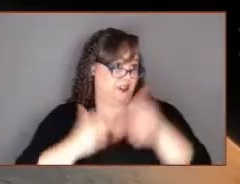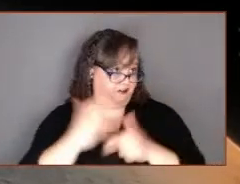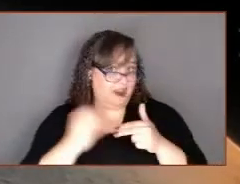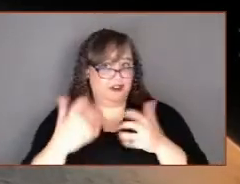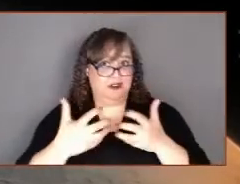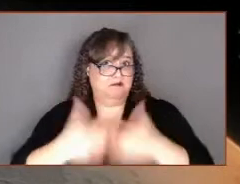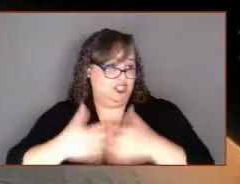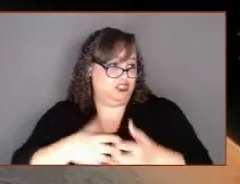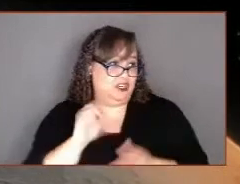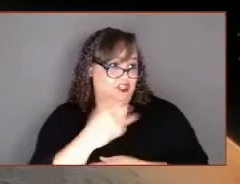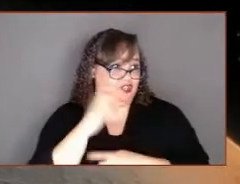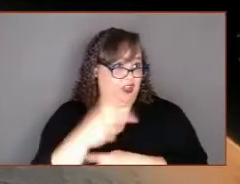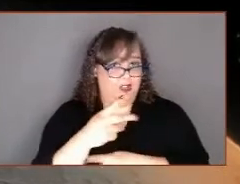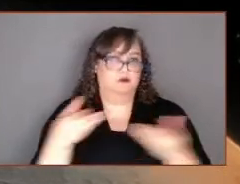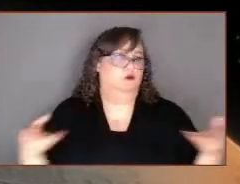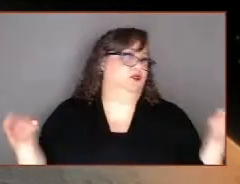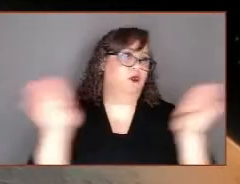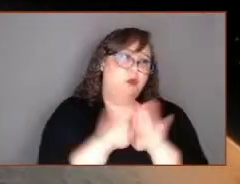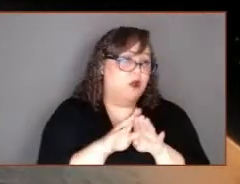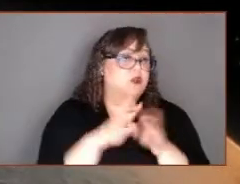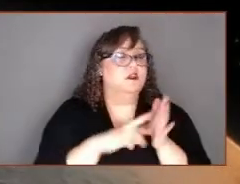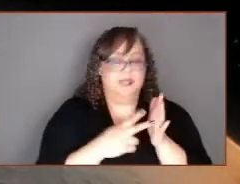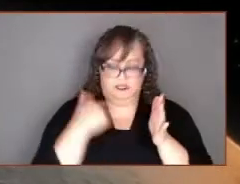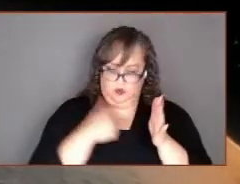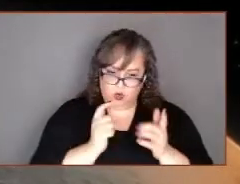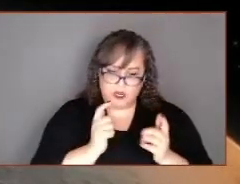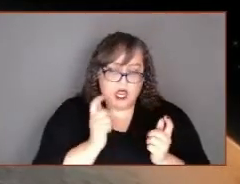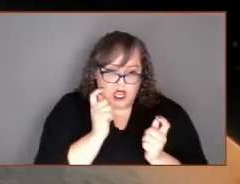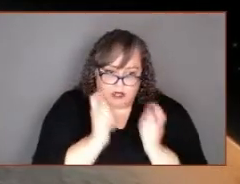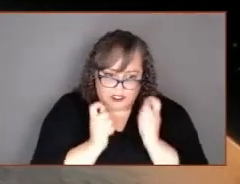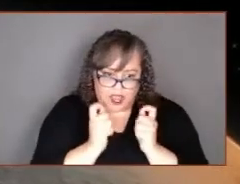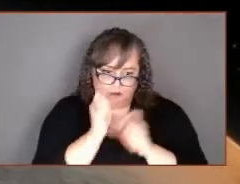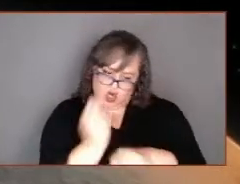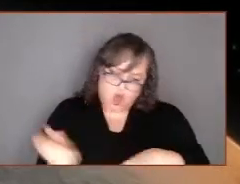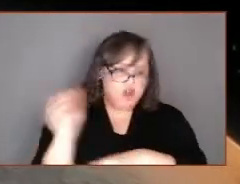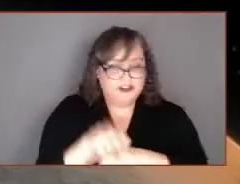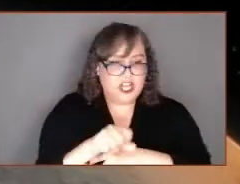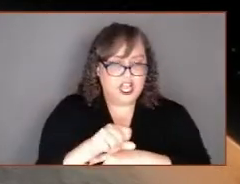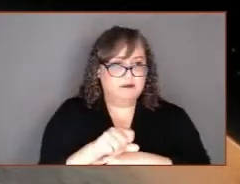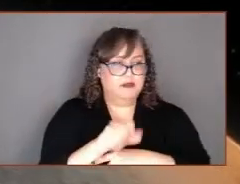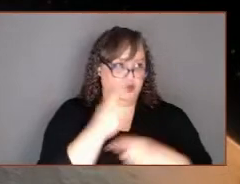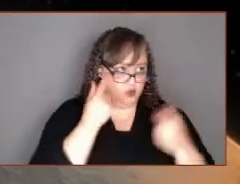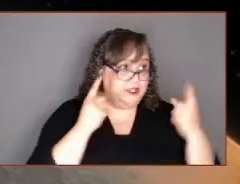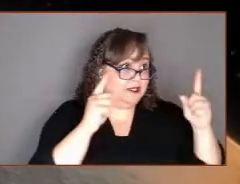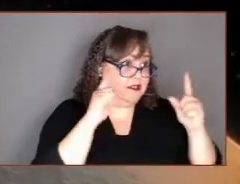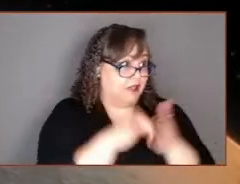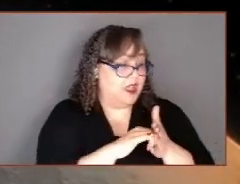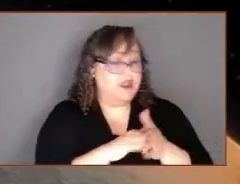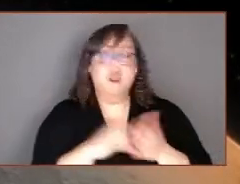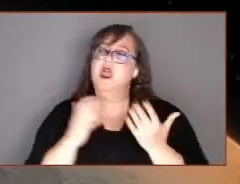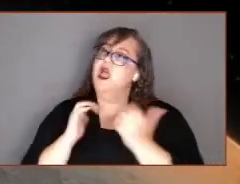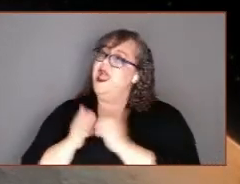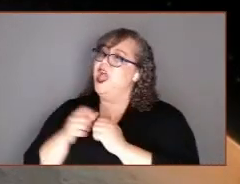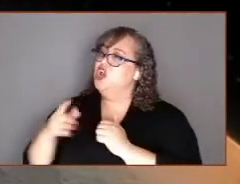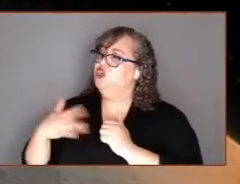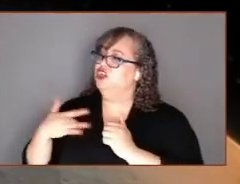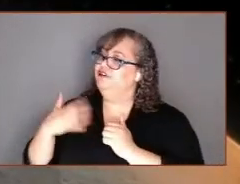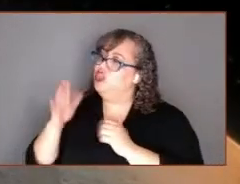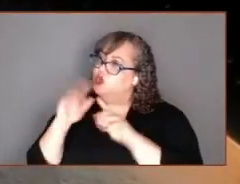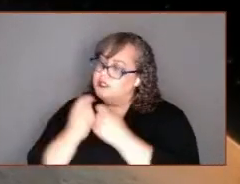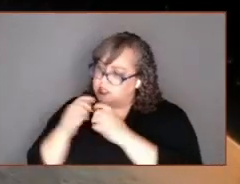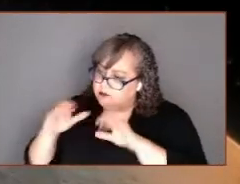make sure we tackle the task ahead for sure. How do you think your team did enduring all of those hurdles they had to hop through to still make it here and